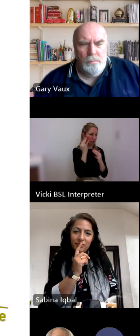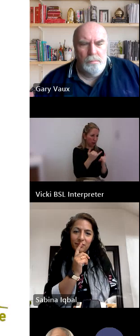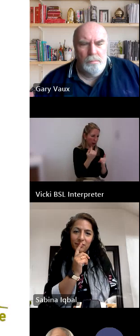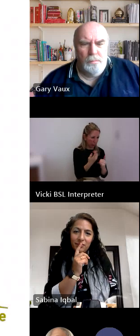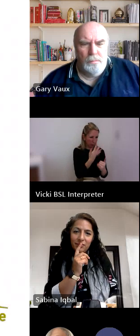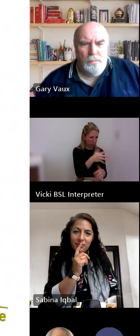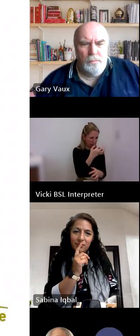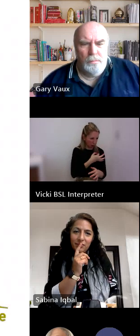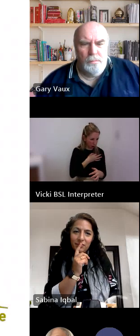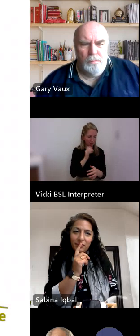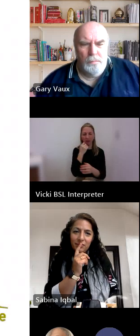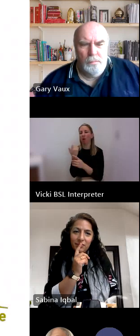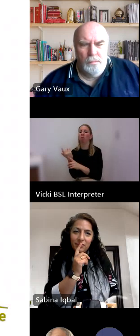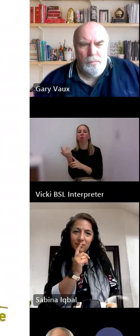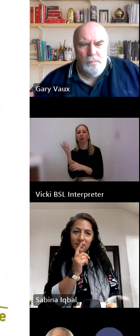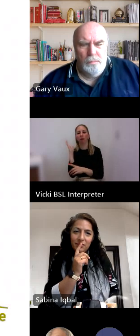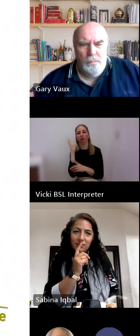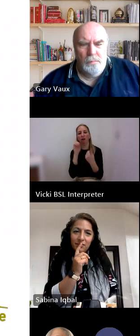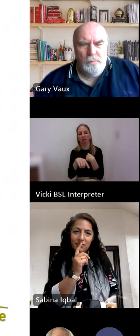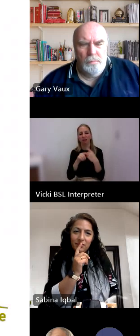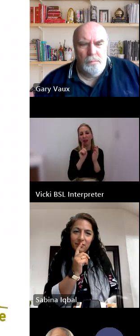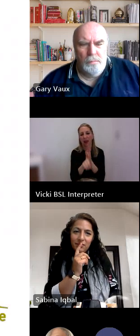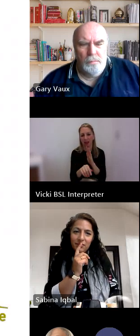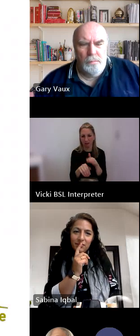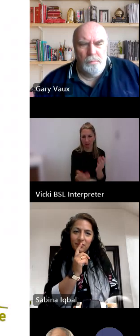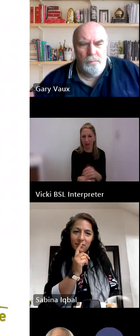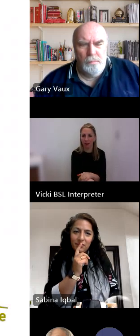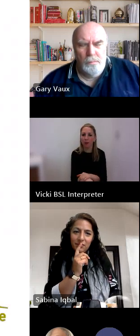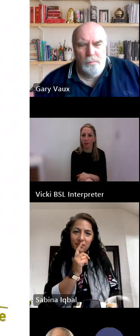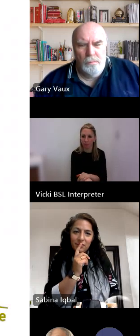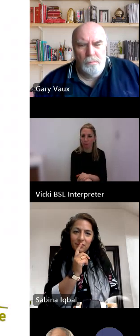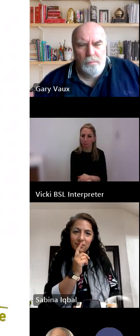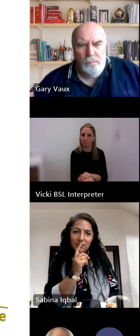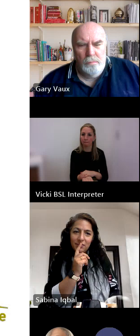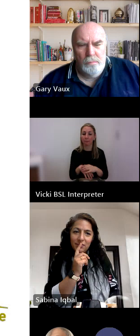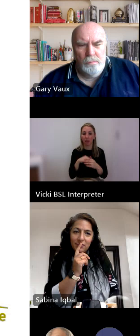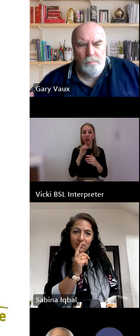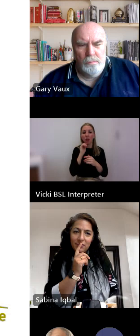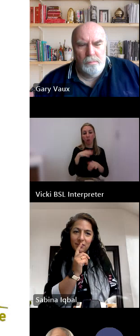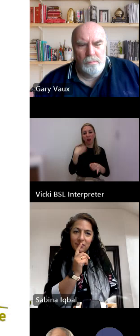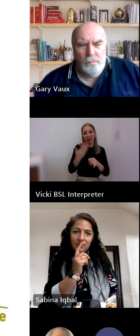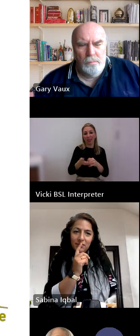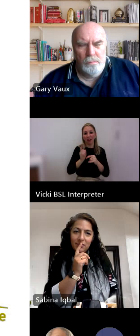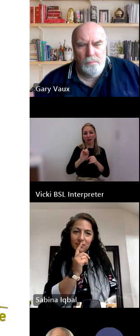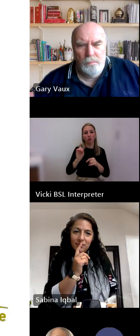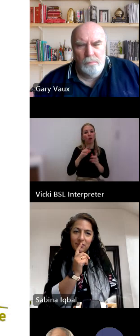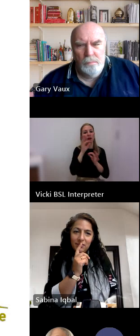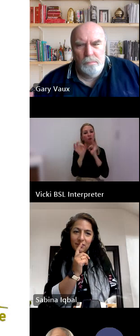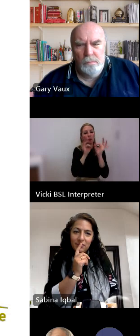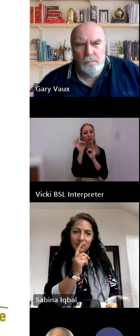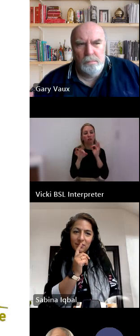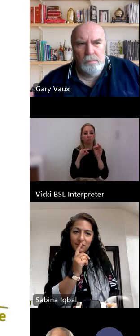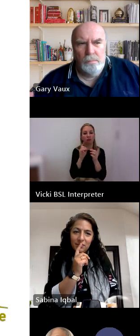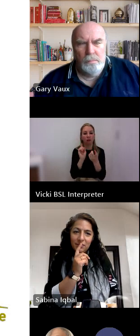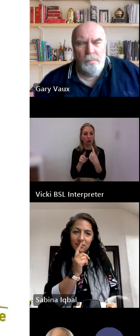and get back to your question. We will have time for a question and answer session at the end of